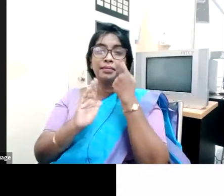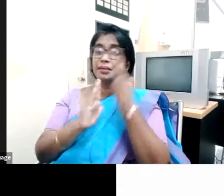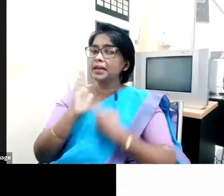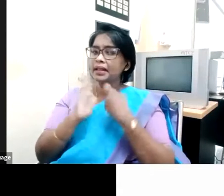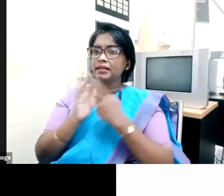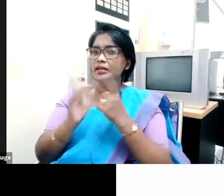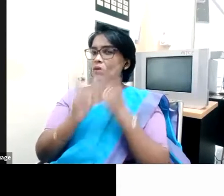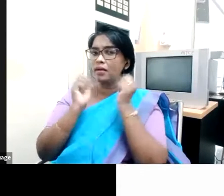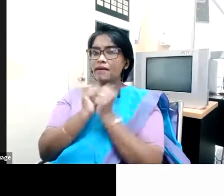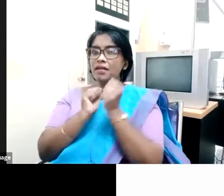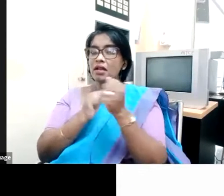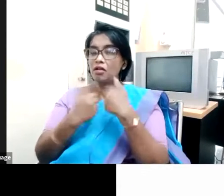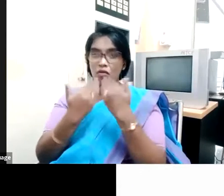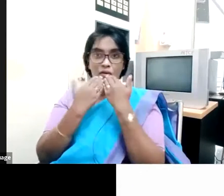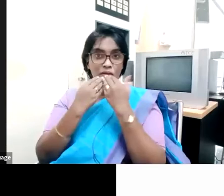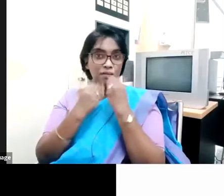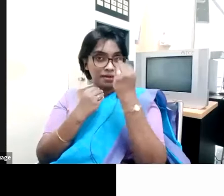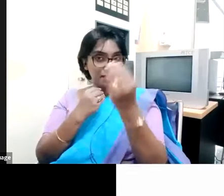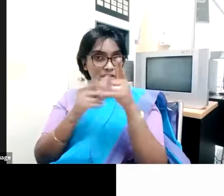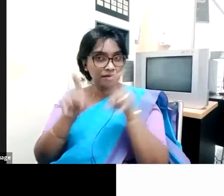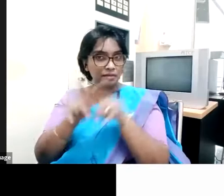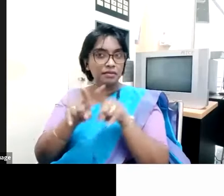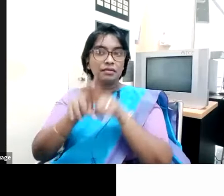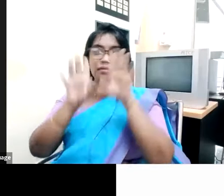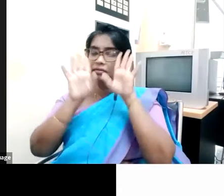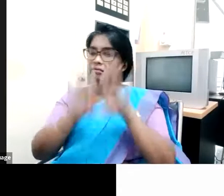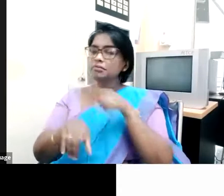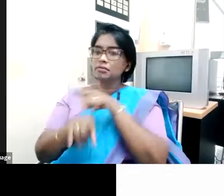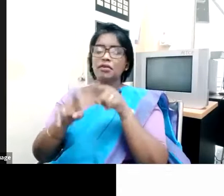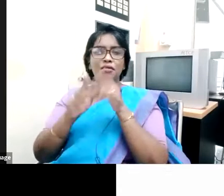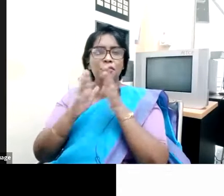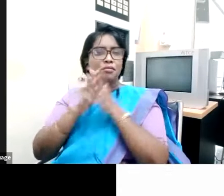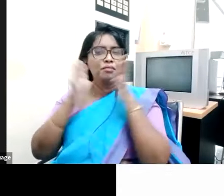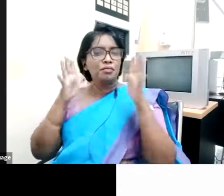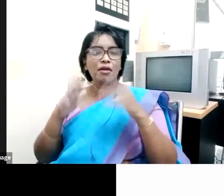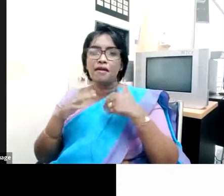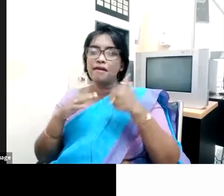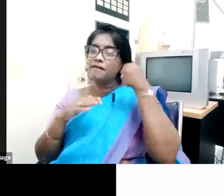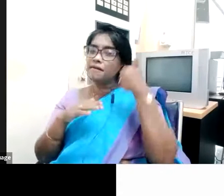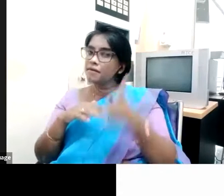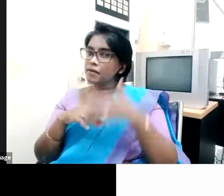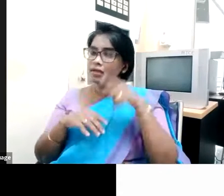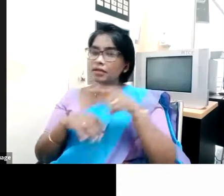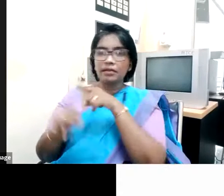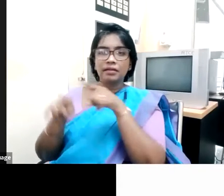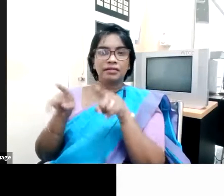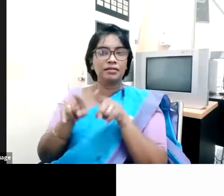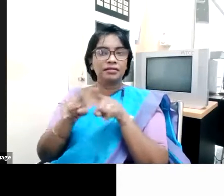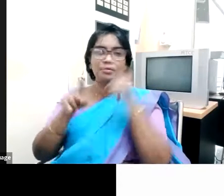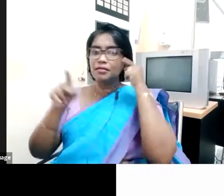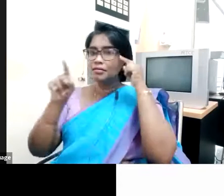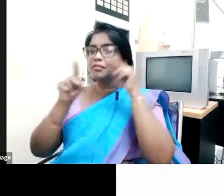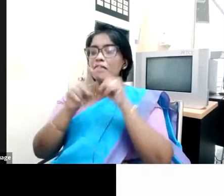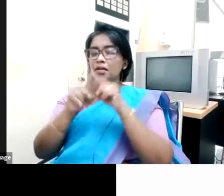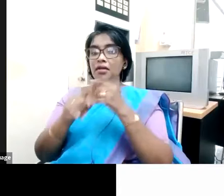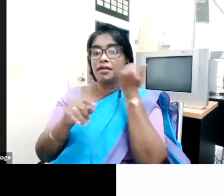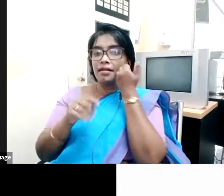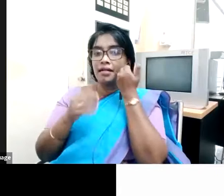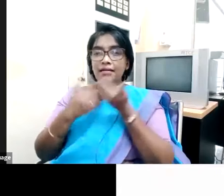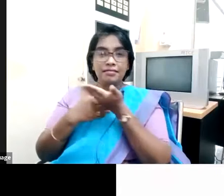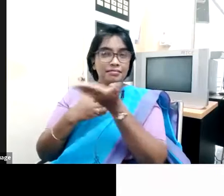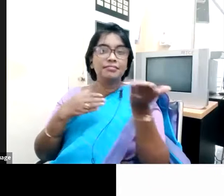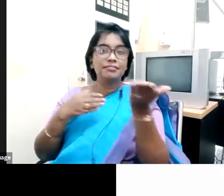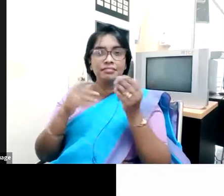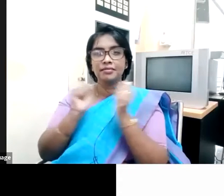that we have seen has gained a lot of importance also in the times of pandemic is the need for adequate dispute